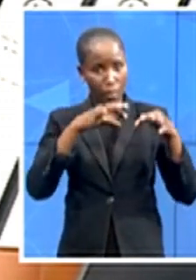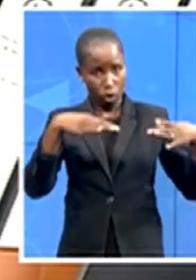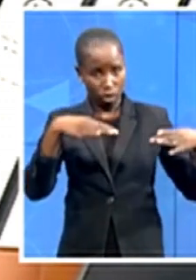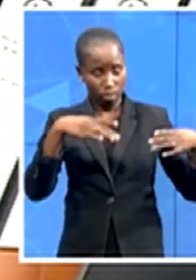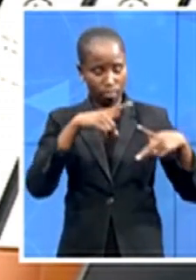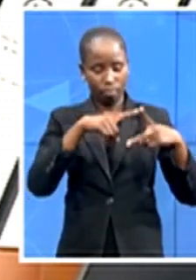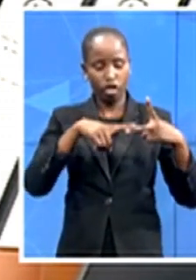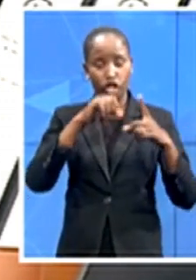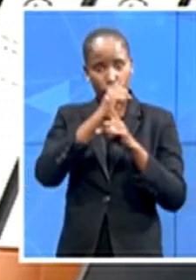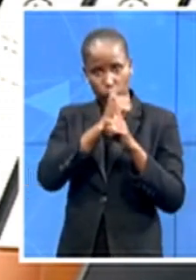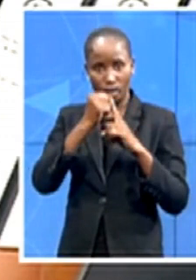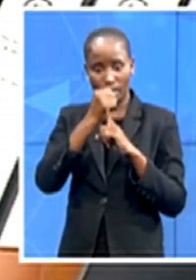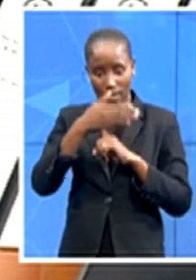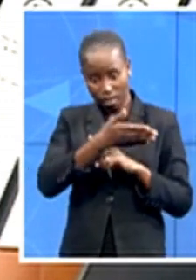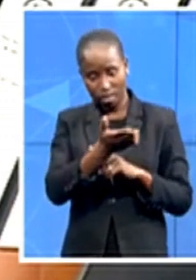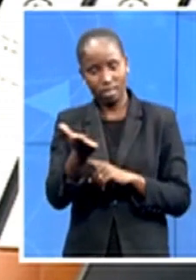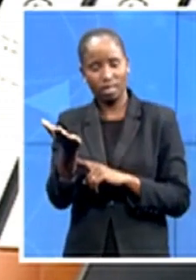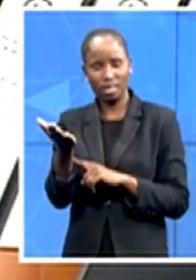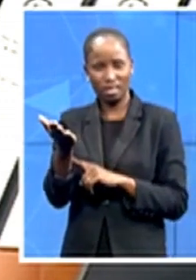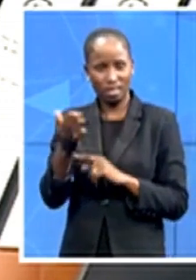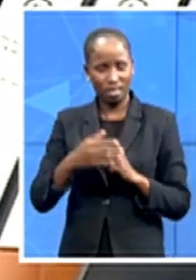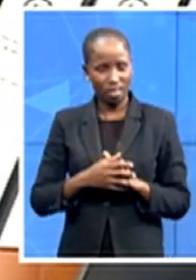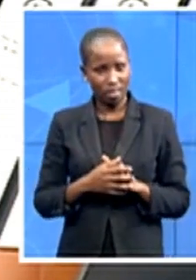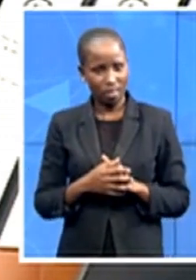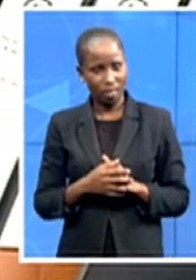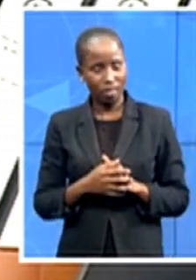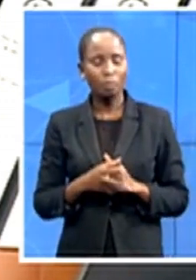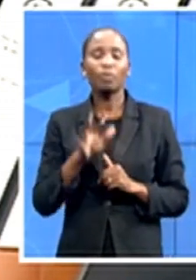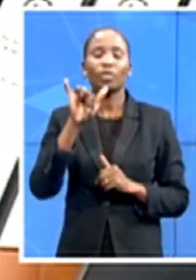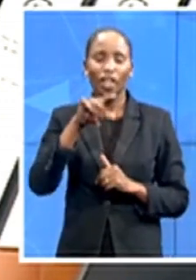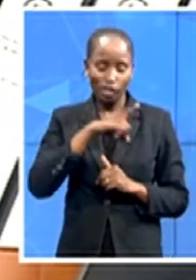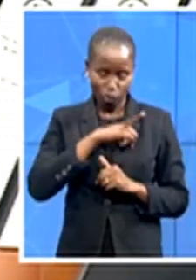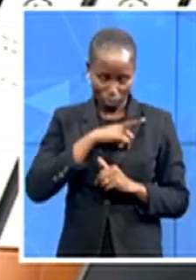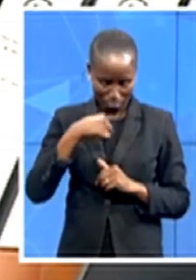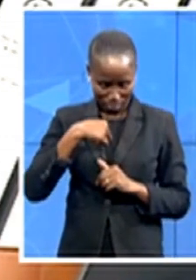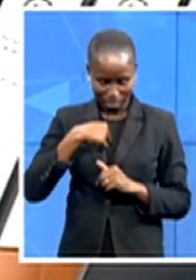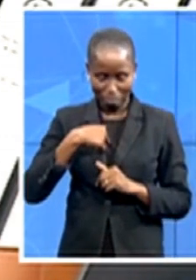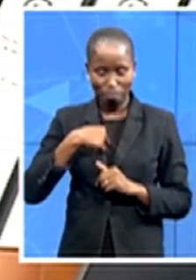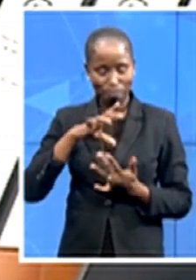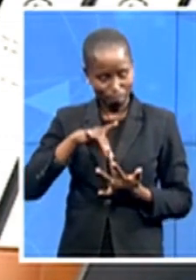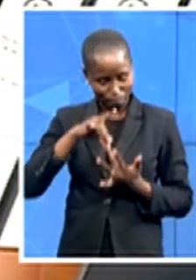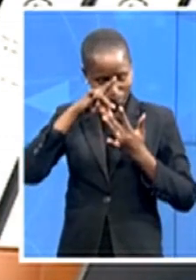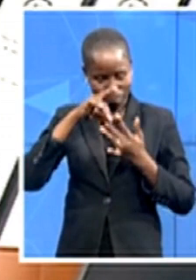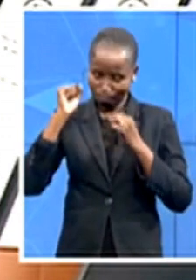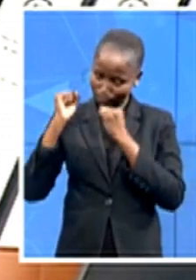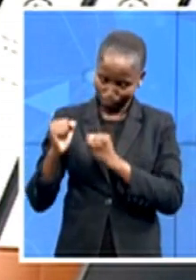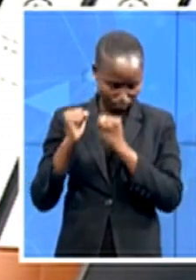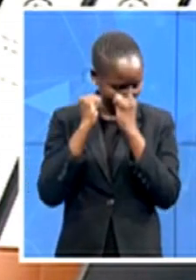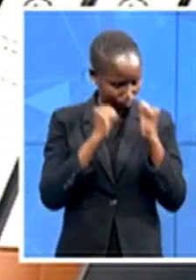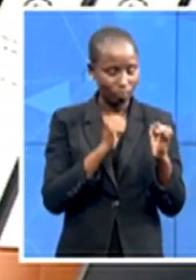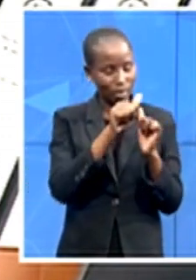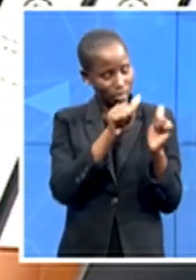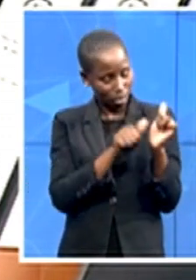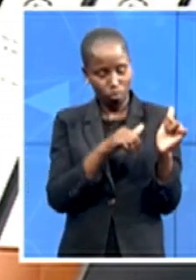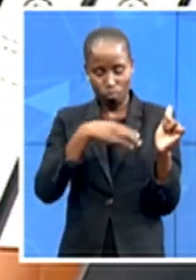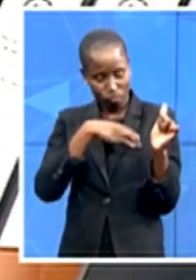That was among the reasons why I chose to remain in the position of deputy president, why I worked with